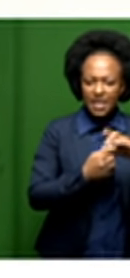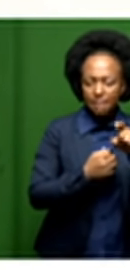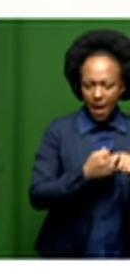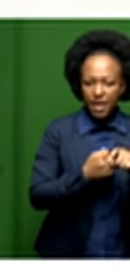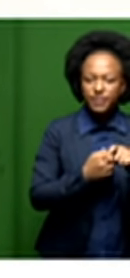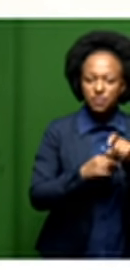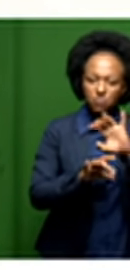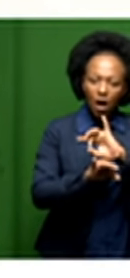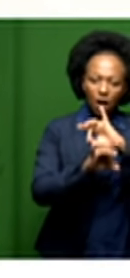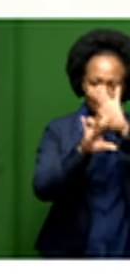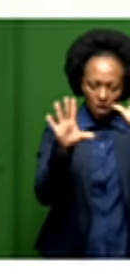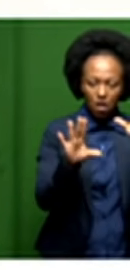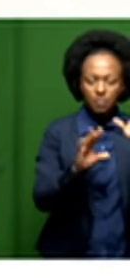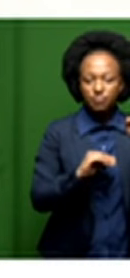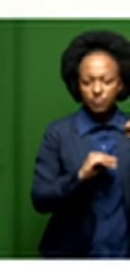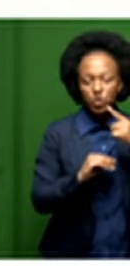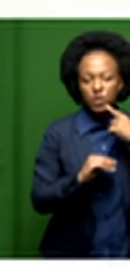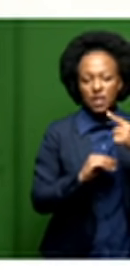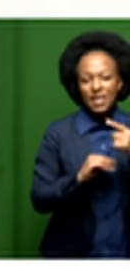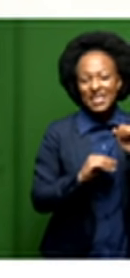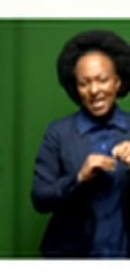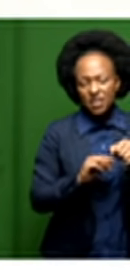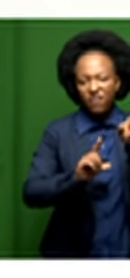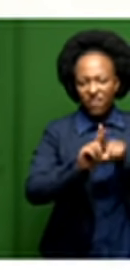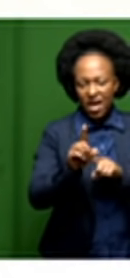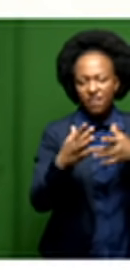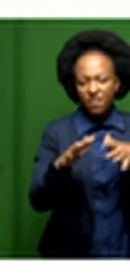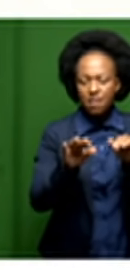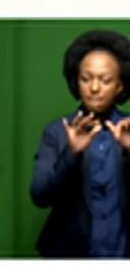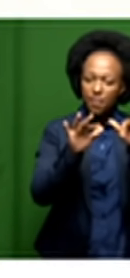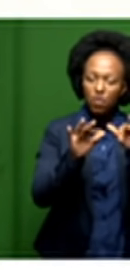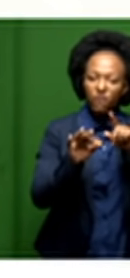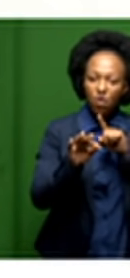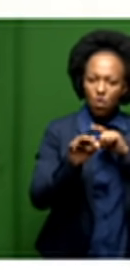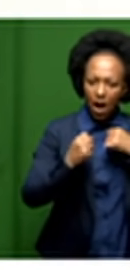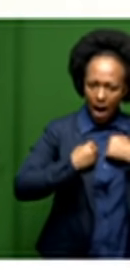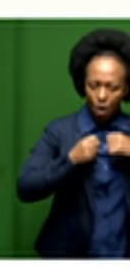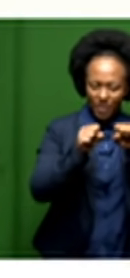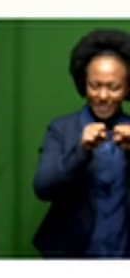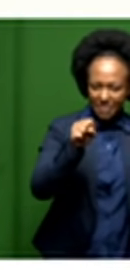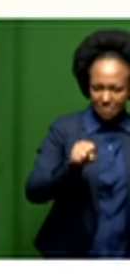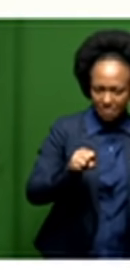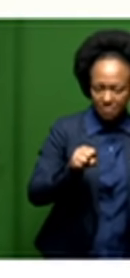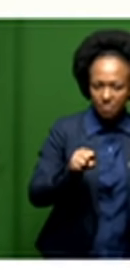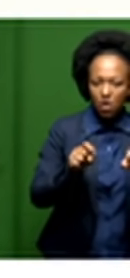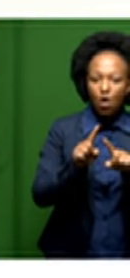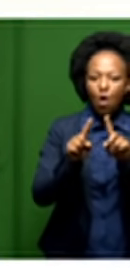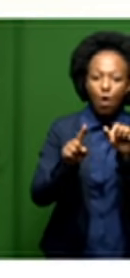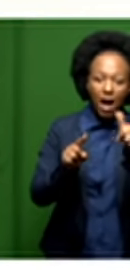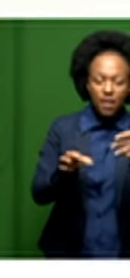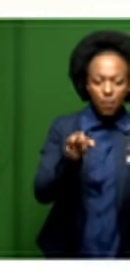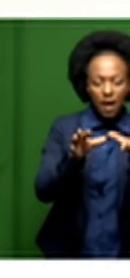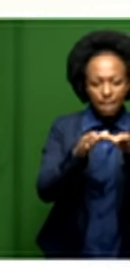out clear and say, indeed, we might have failed citizens with our systems, or what we hear from other